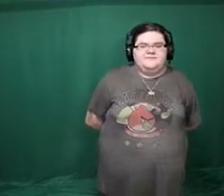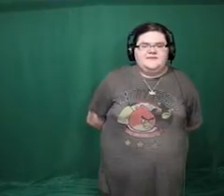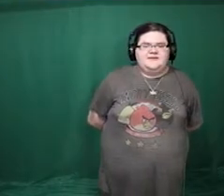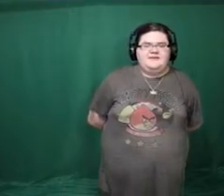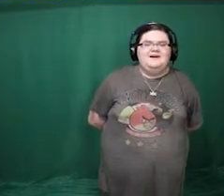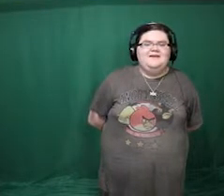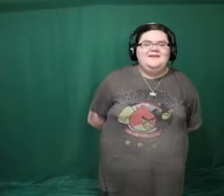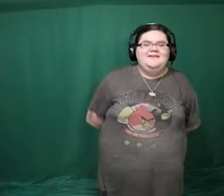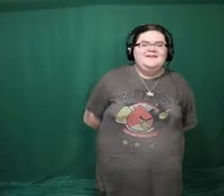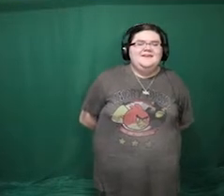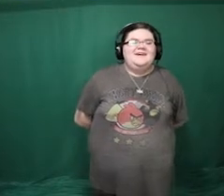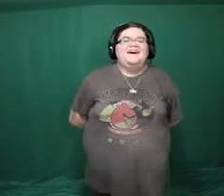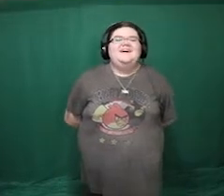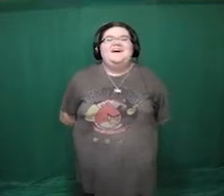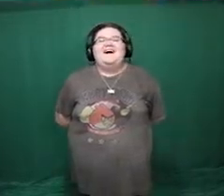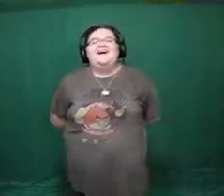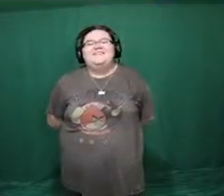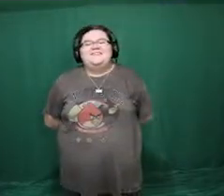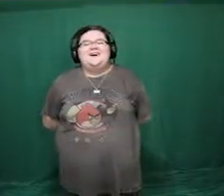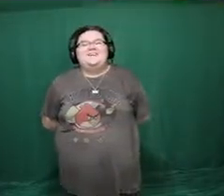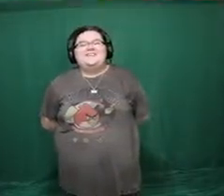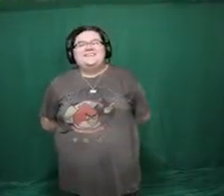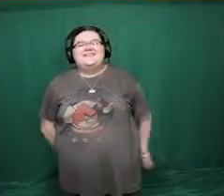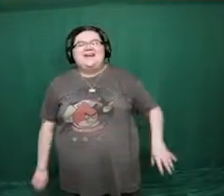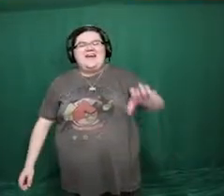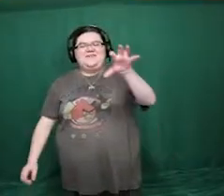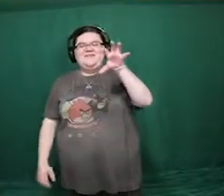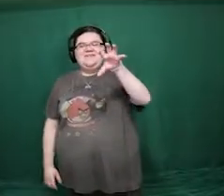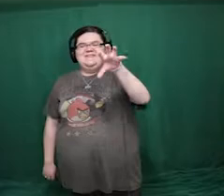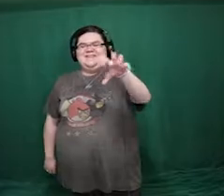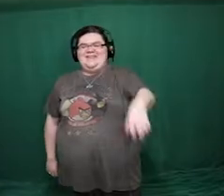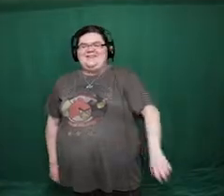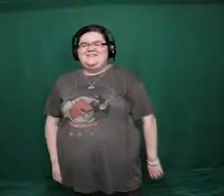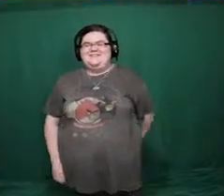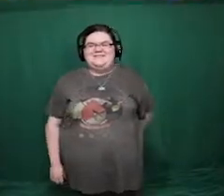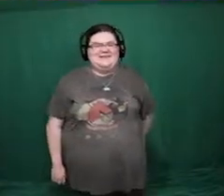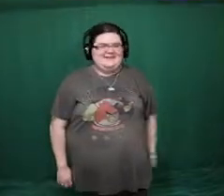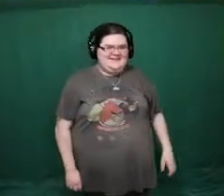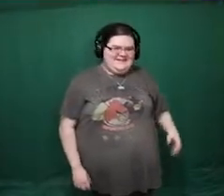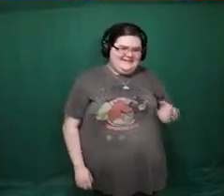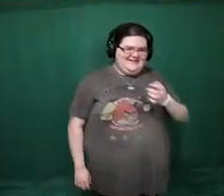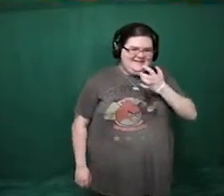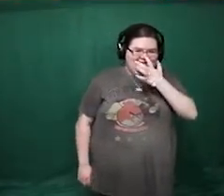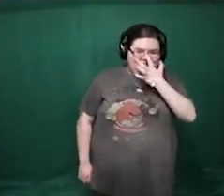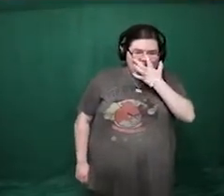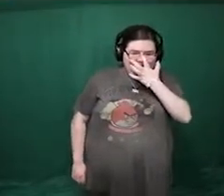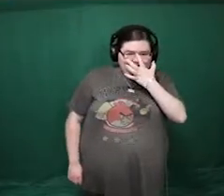safe. Hell yeah. Bye. I love how literally everybody went to that one over there.